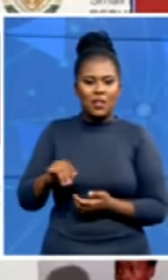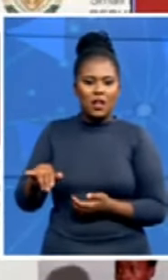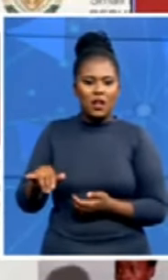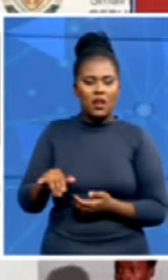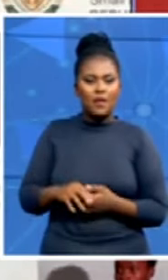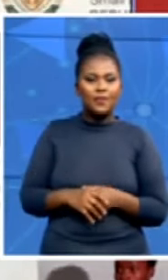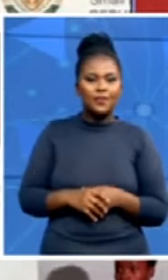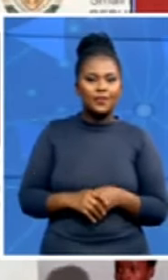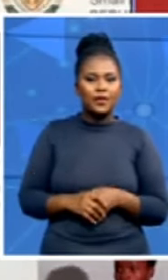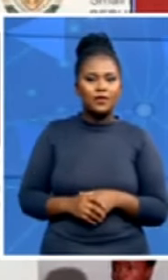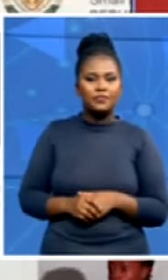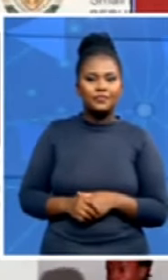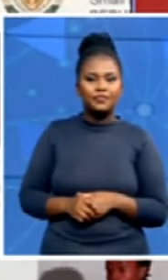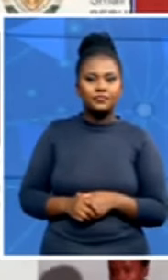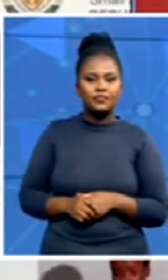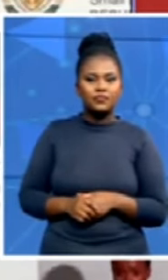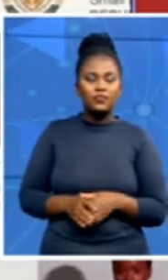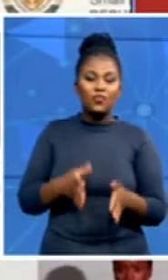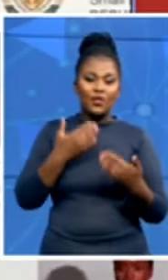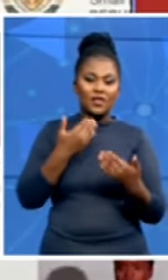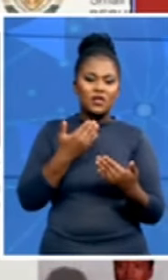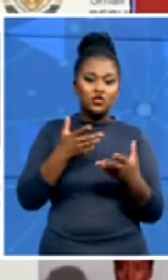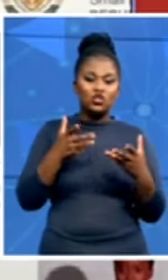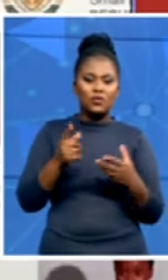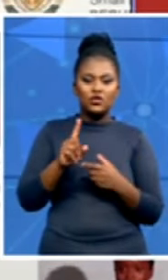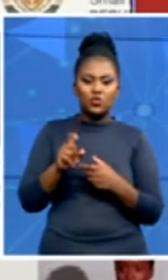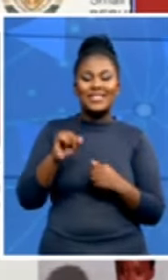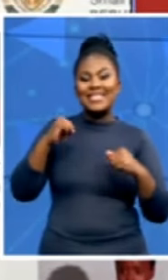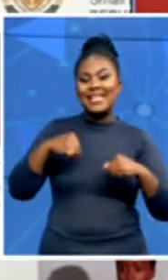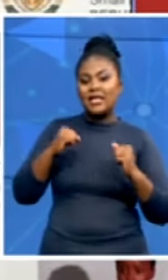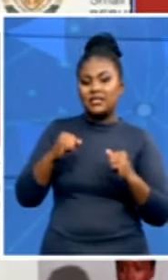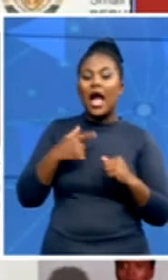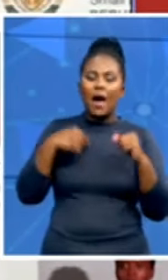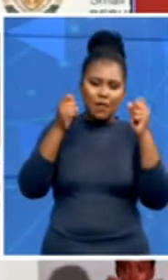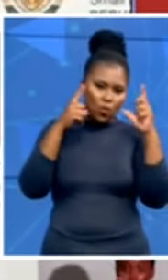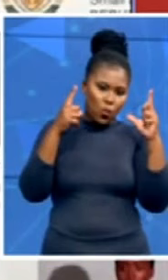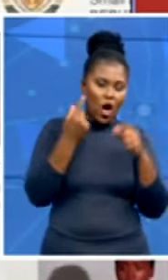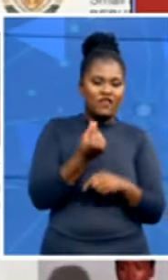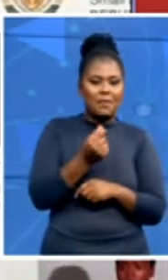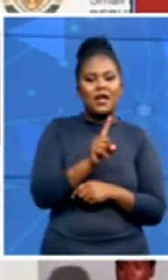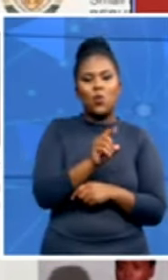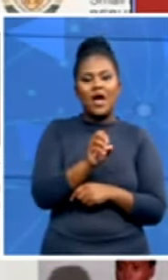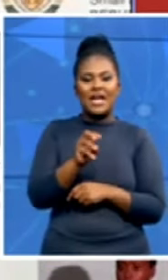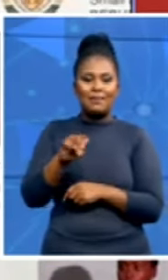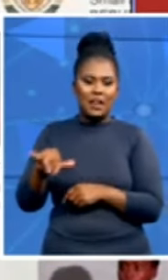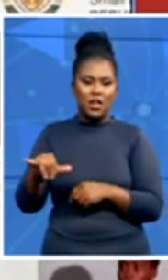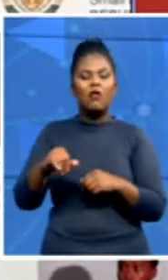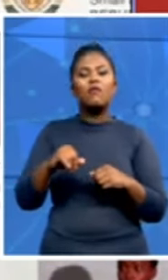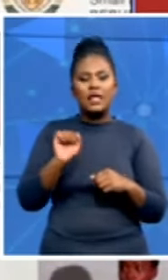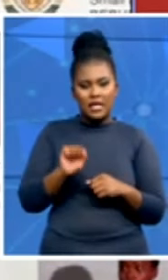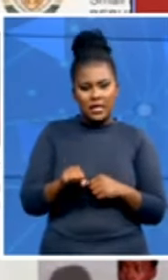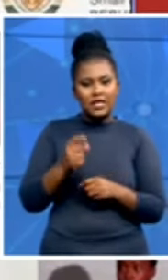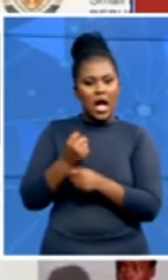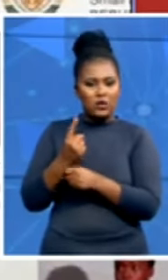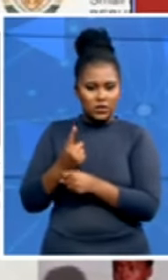Thank you so much for that question. Yes, I'm aware of the fund that was committed to by Gauteng government towards